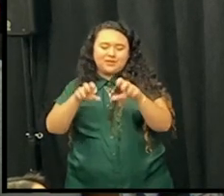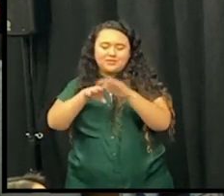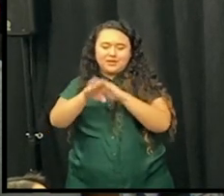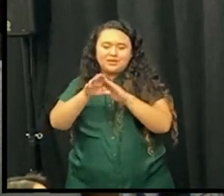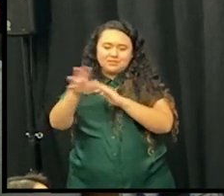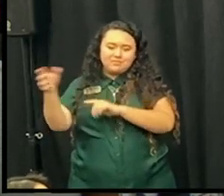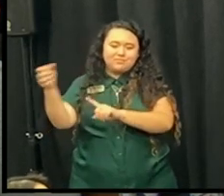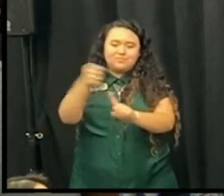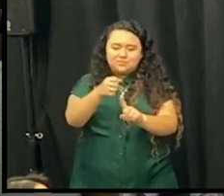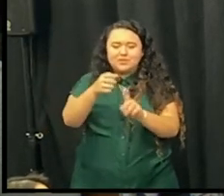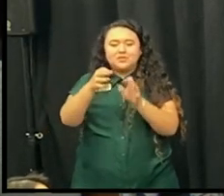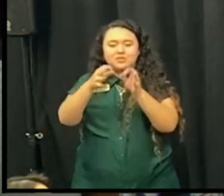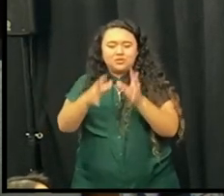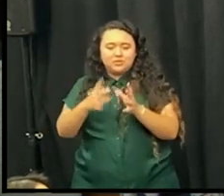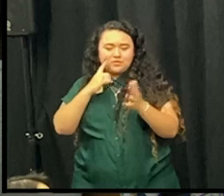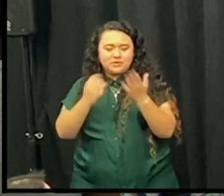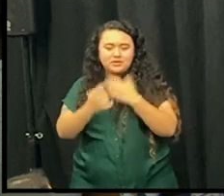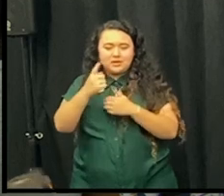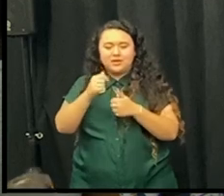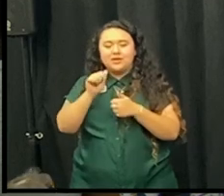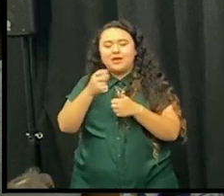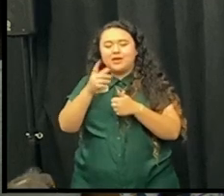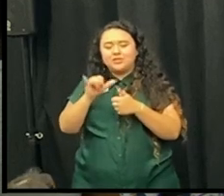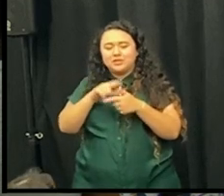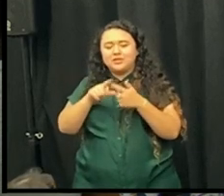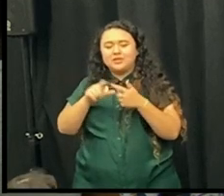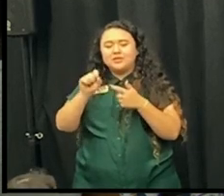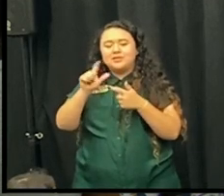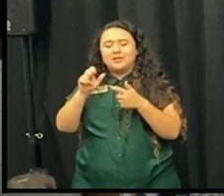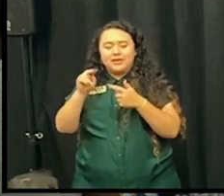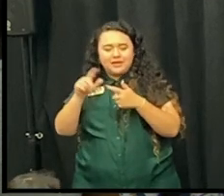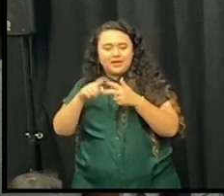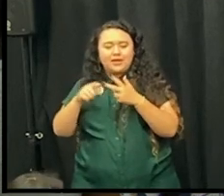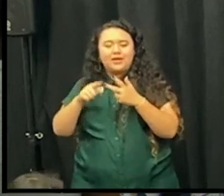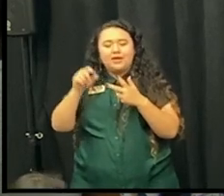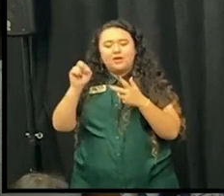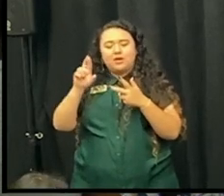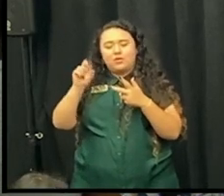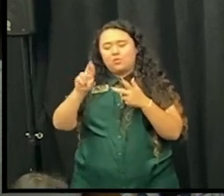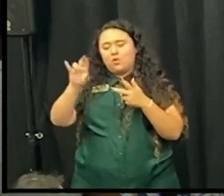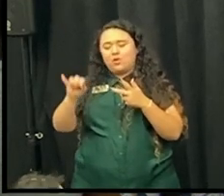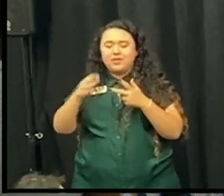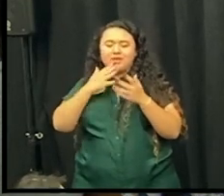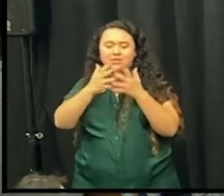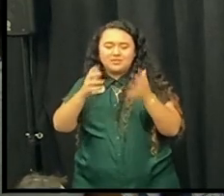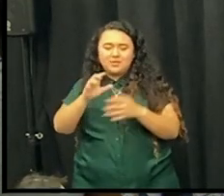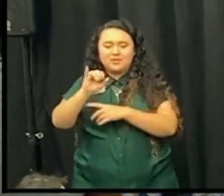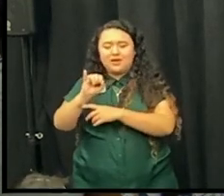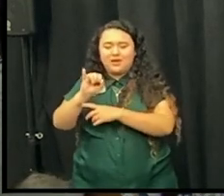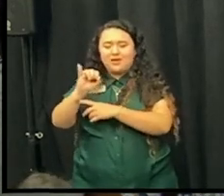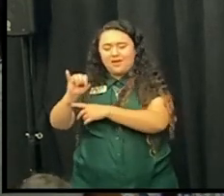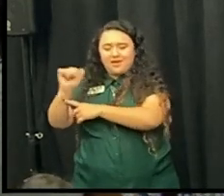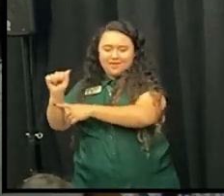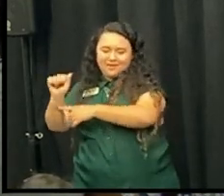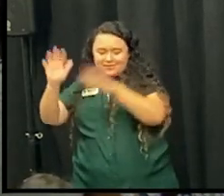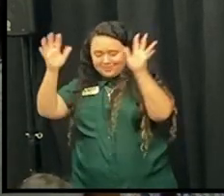today's ASL interpreters, Ashley, Selena, and Rory. Thank you, Invest in Access.